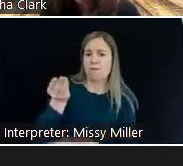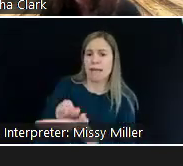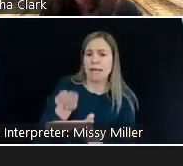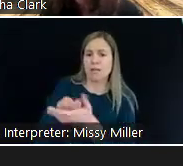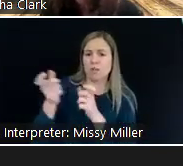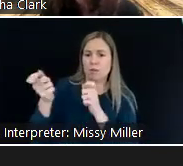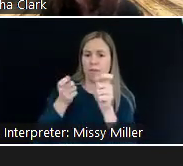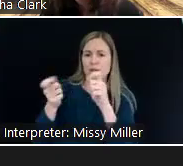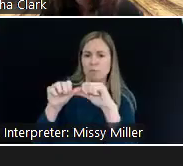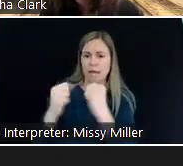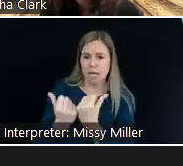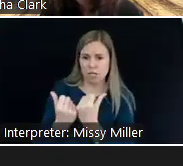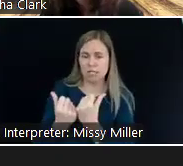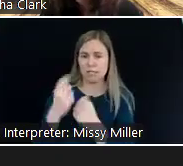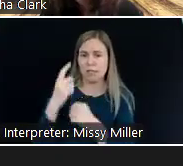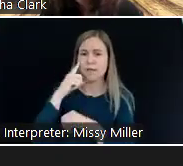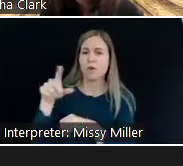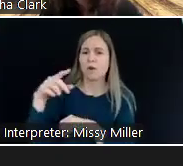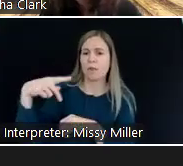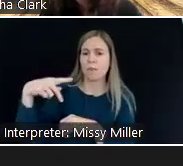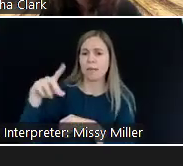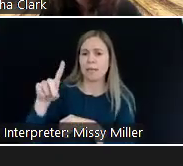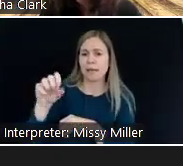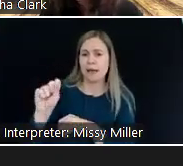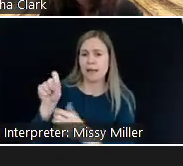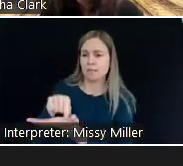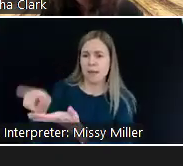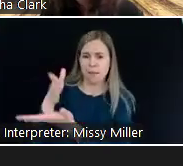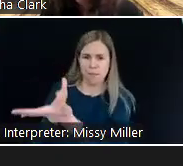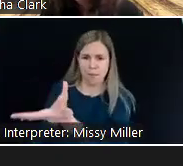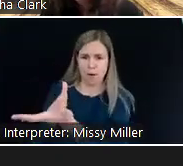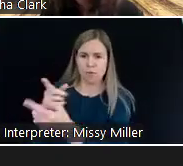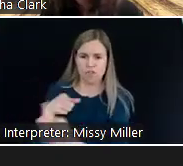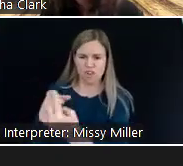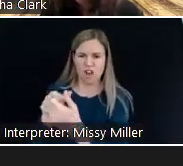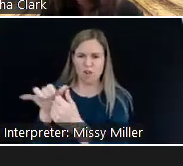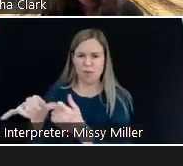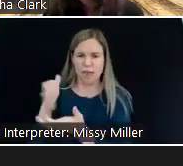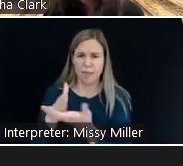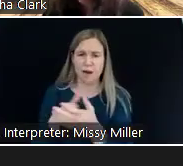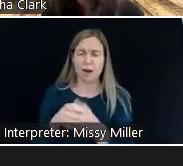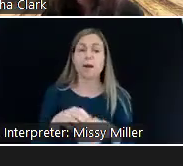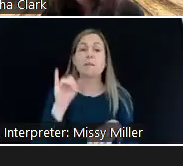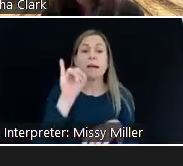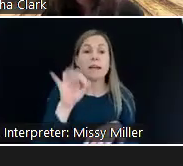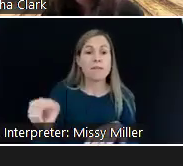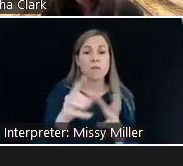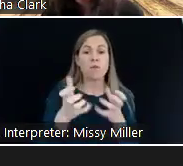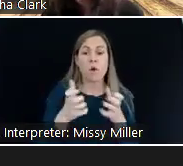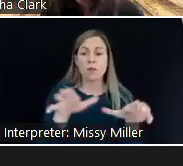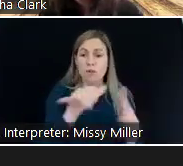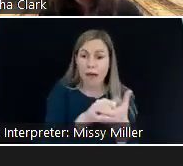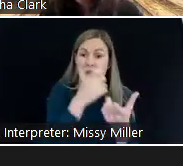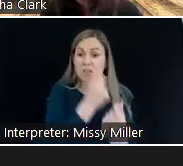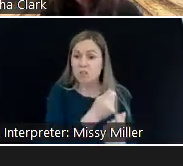agency in order to do that PDS payment portion. But if you are wanting to do that and are interested in that,